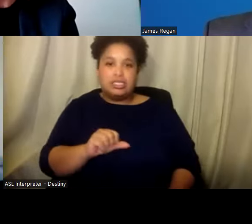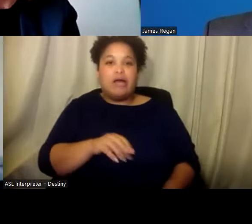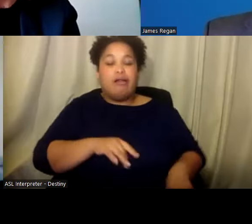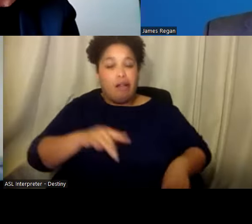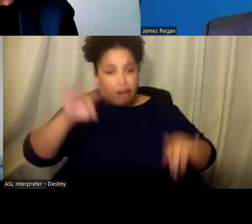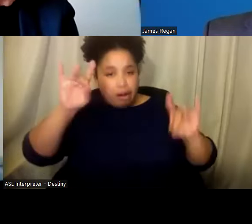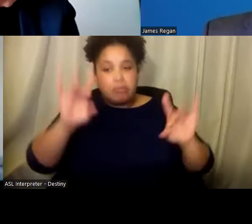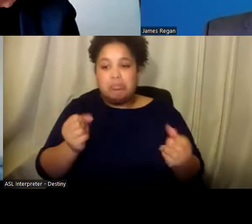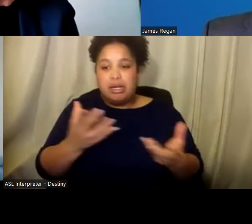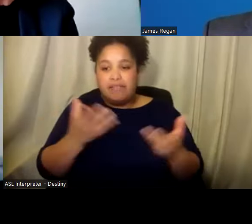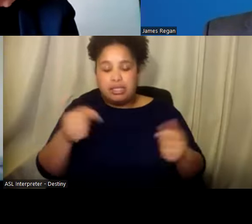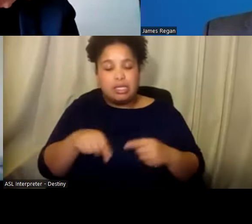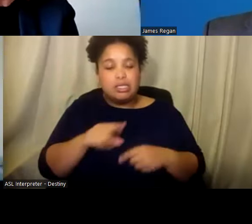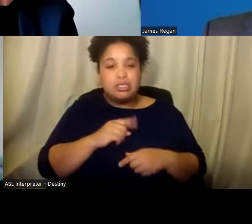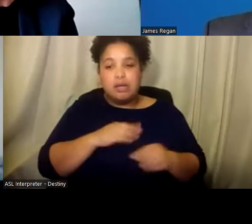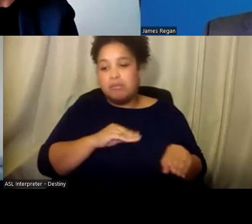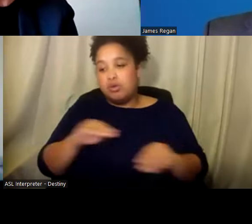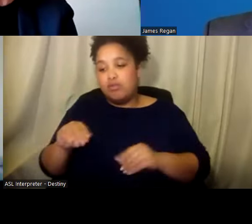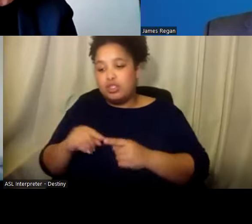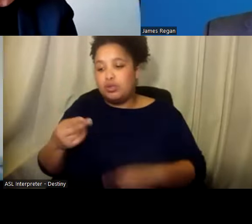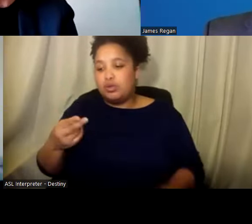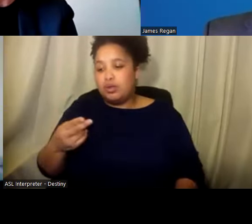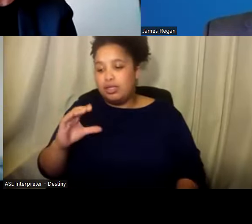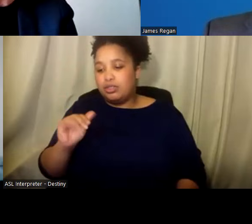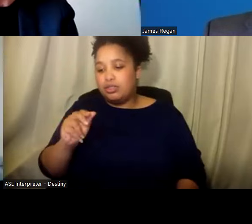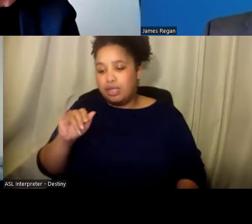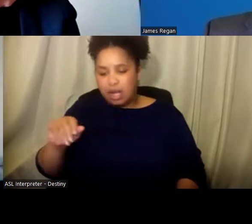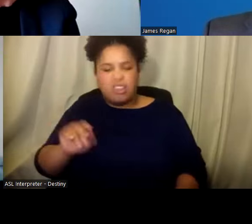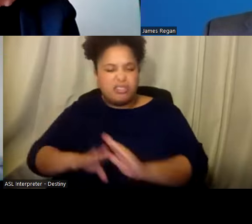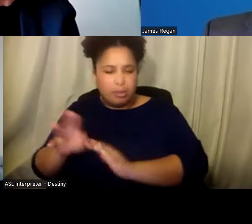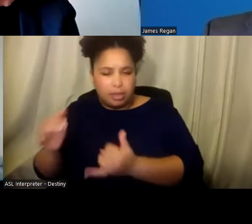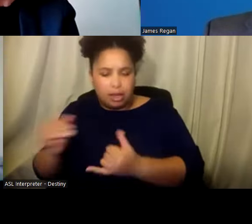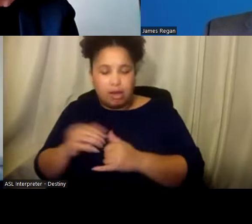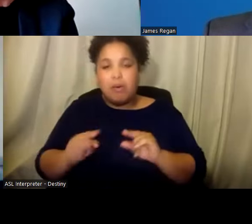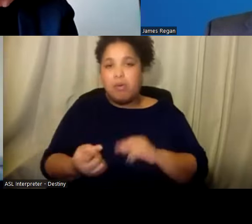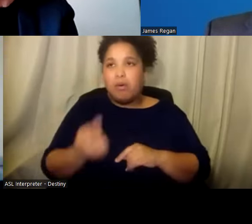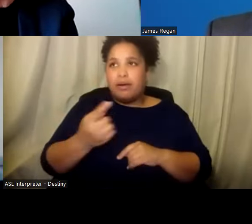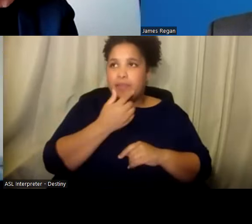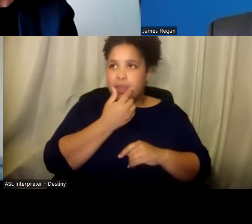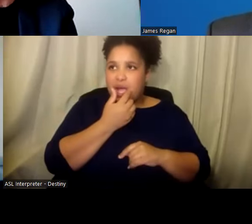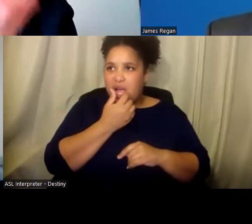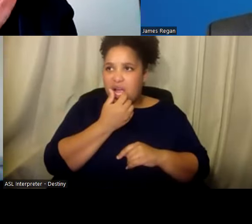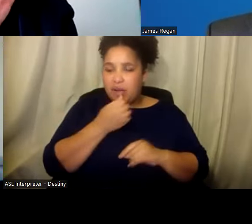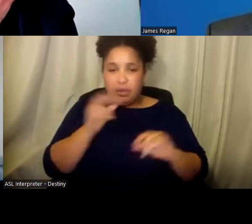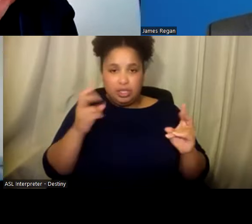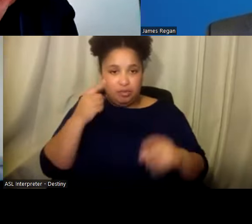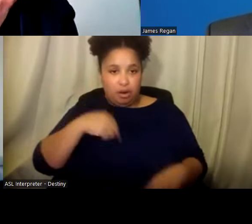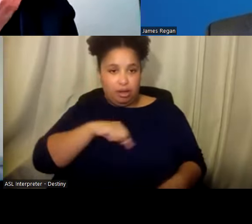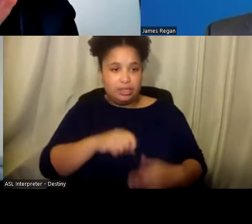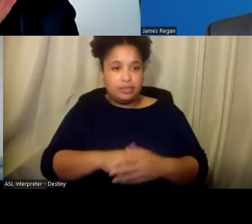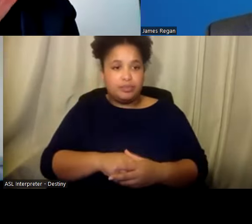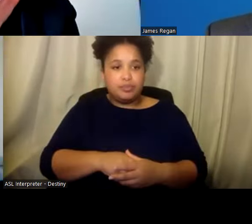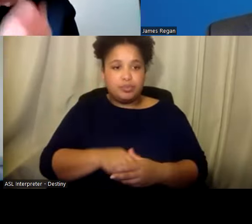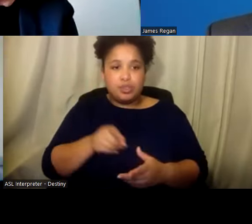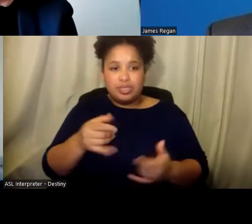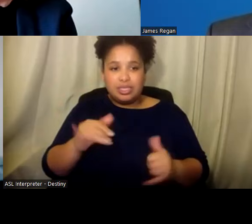and with the information that moved over to HCI that they're developing. But one of the issues for us is that you still